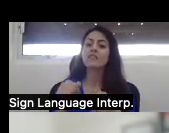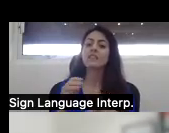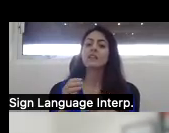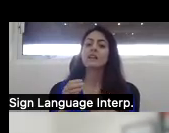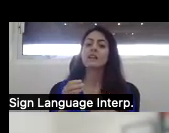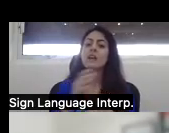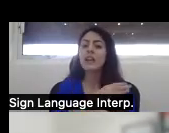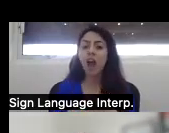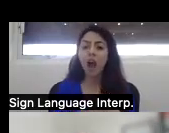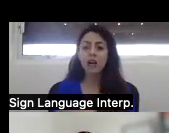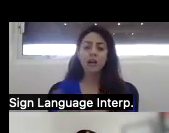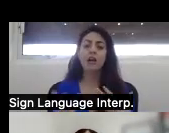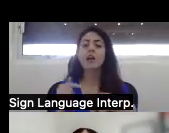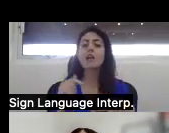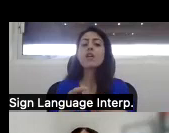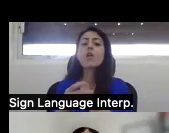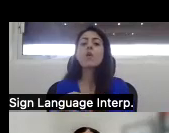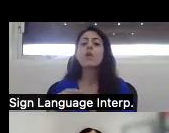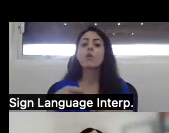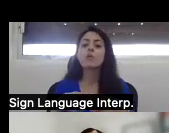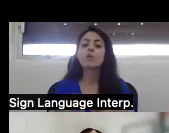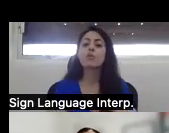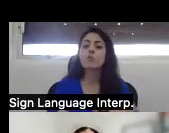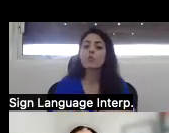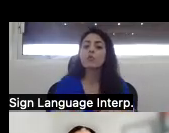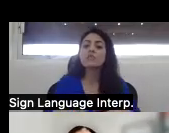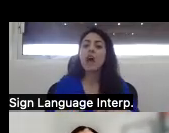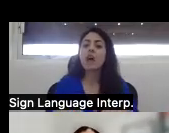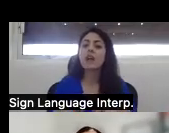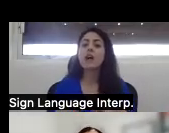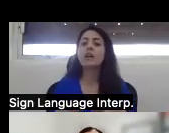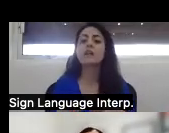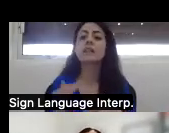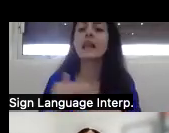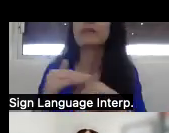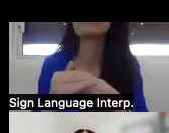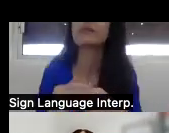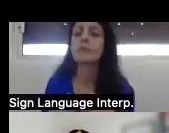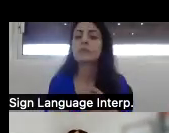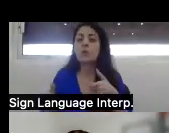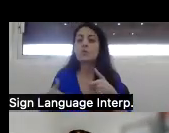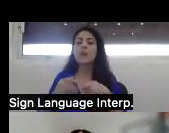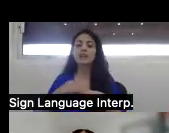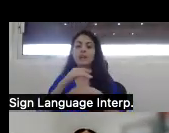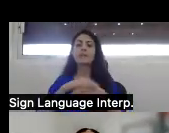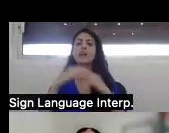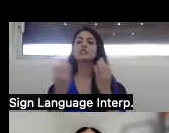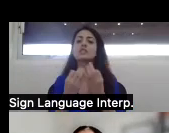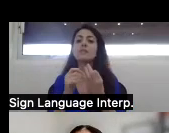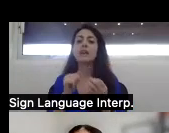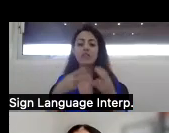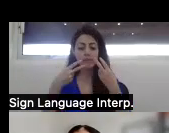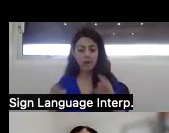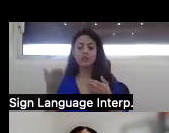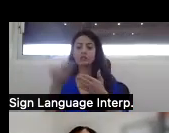cycle. Healthcare interlinking. Universal healthcare coverage for children under 6 years old is available, but